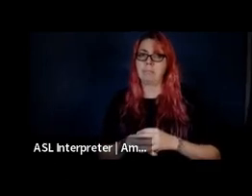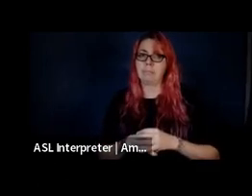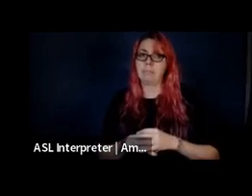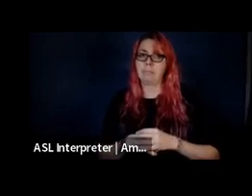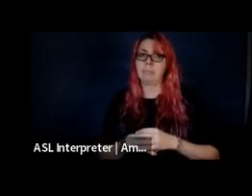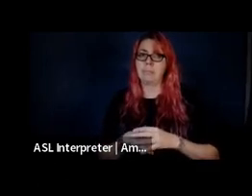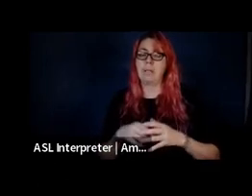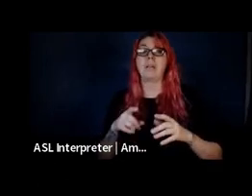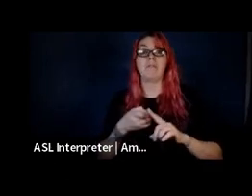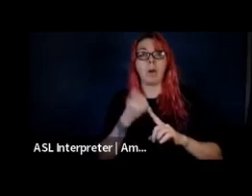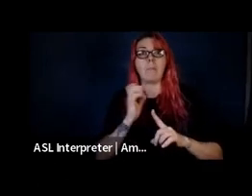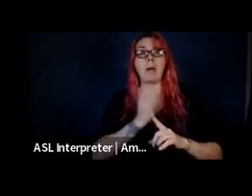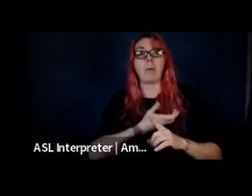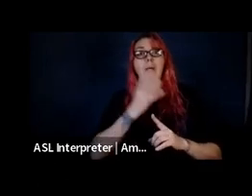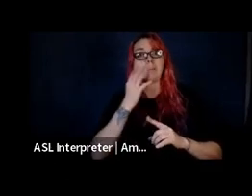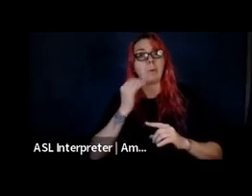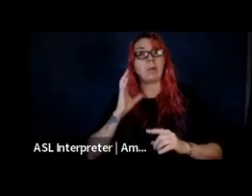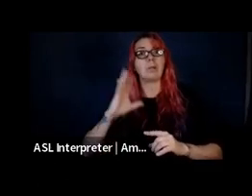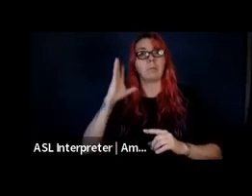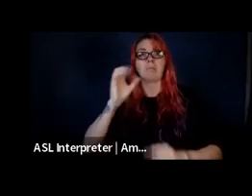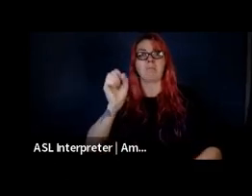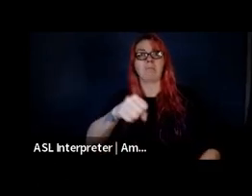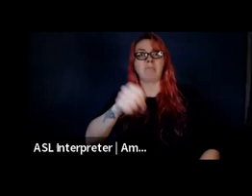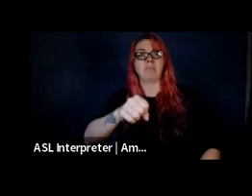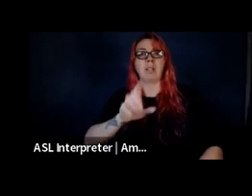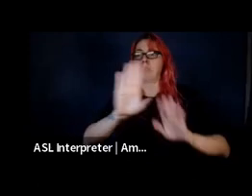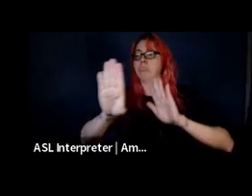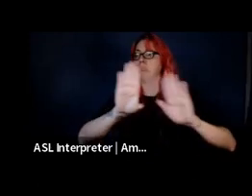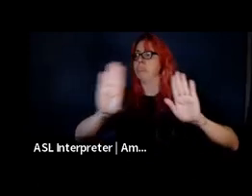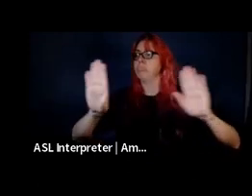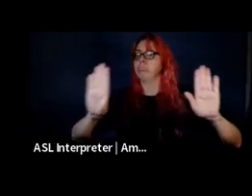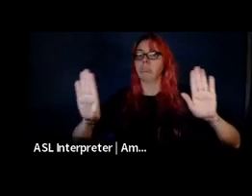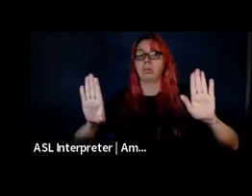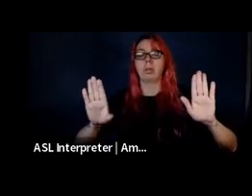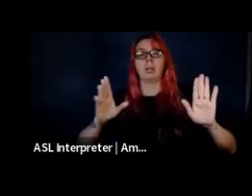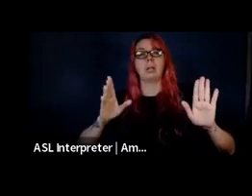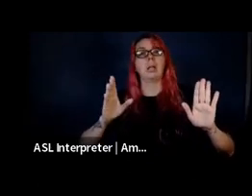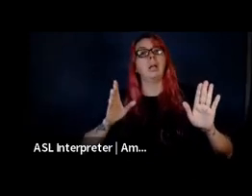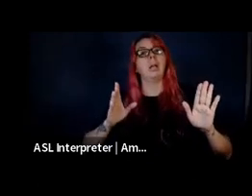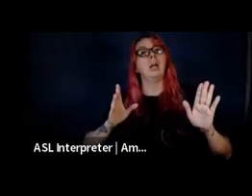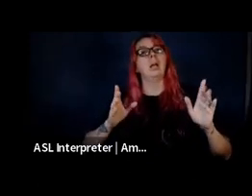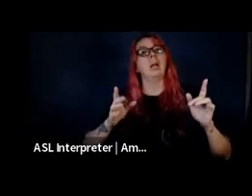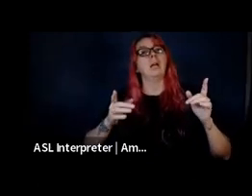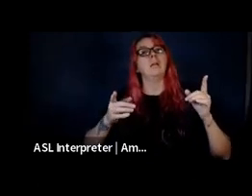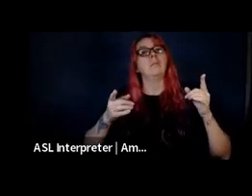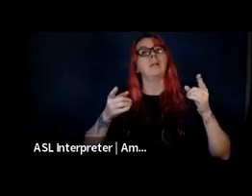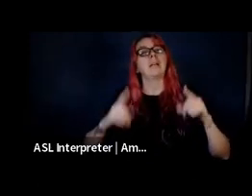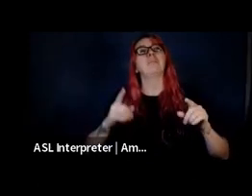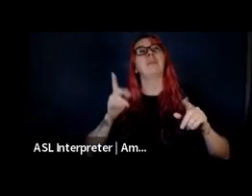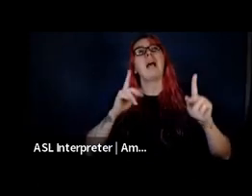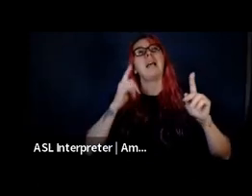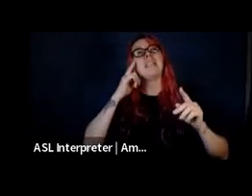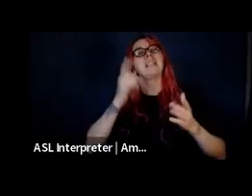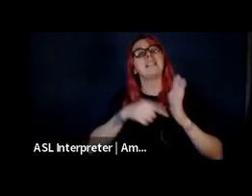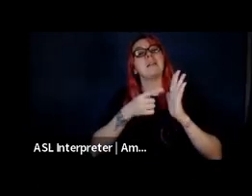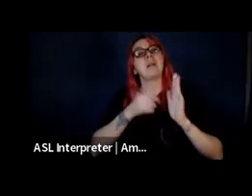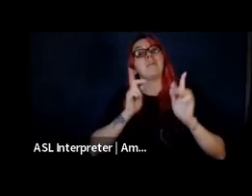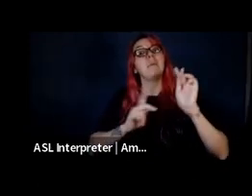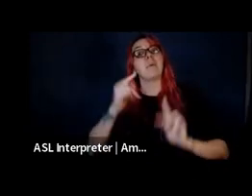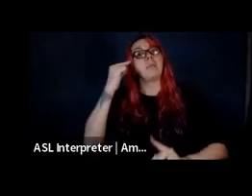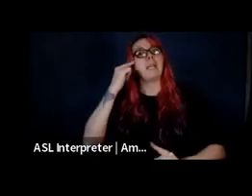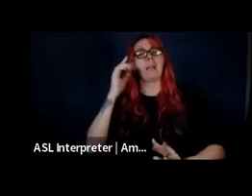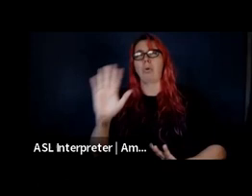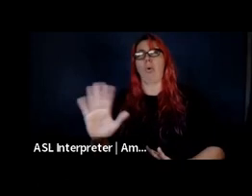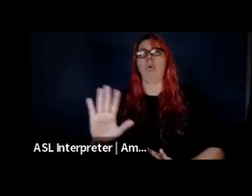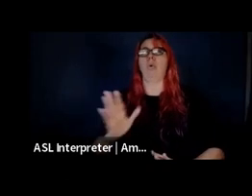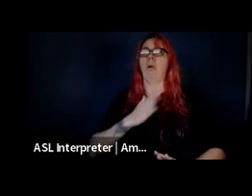responsibility for, no, we're not using neutral language. I think the assumption sometimes is that, oh, my language is neutral, right? And on occasion,